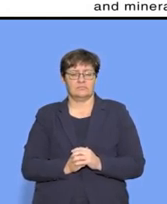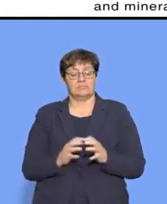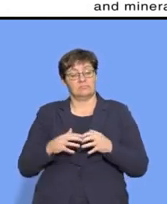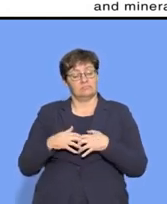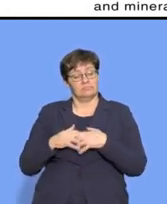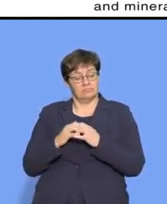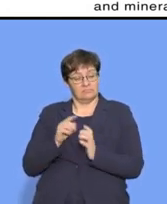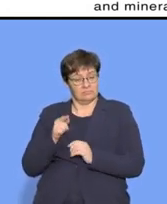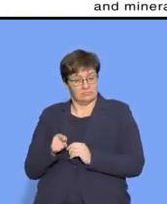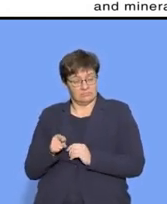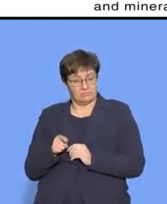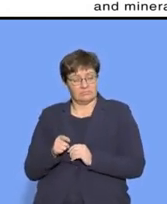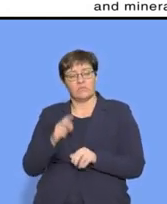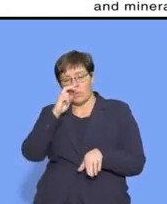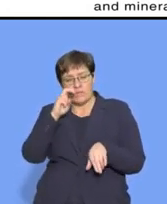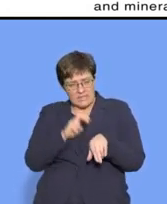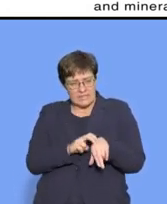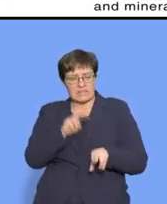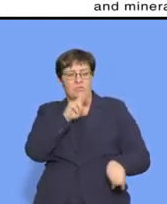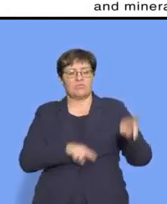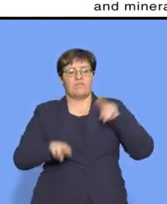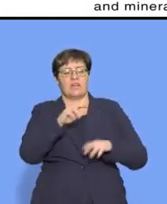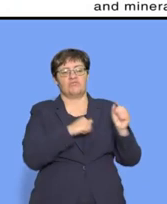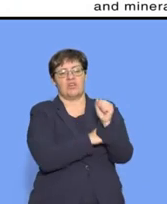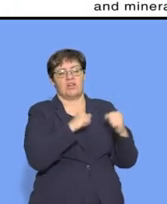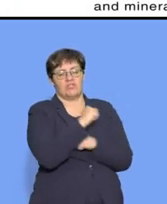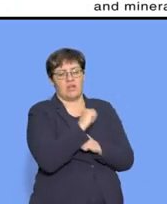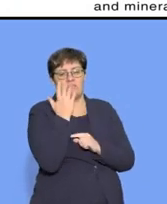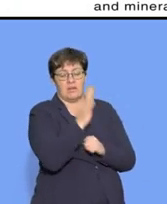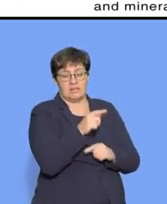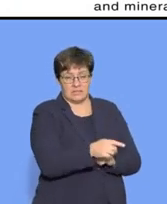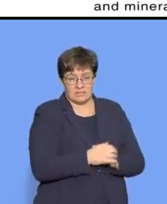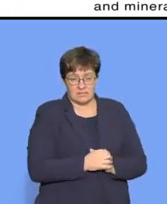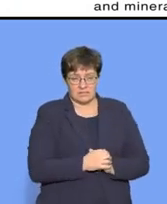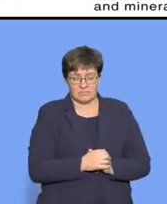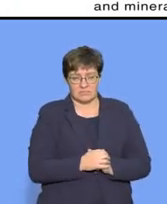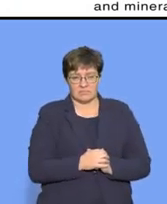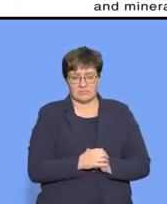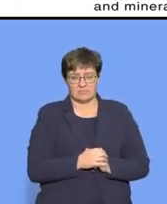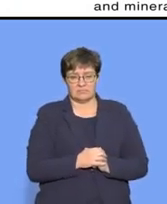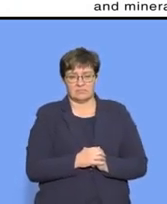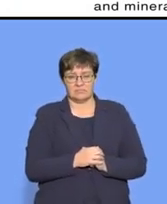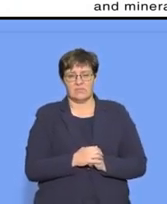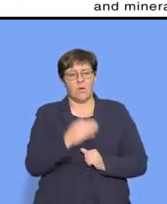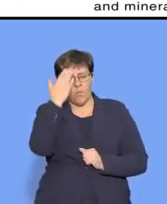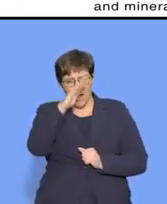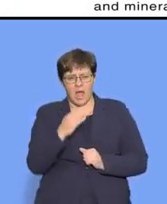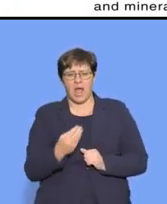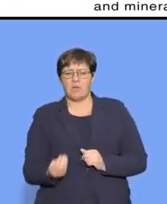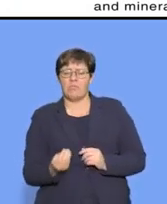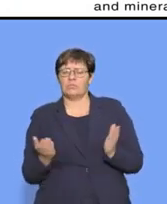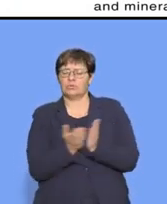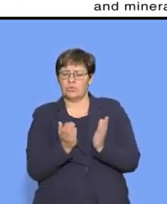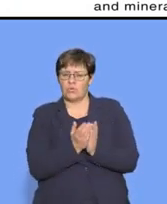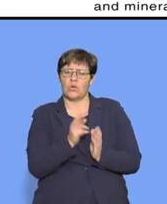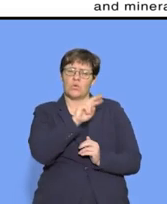To set the scene, we need to revise the structure of a plant. Right from primary school, you know plants